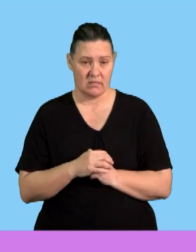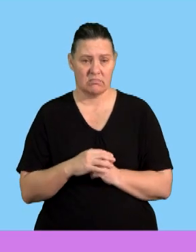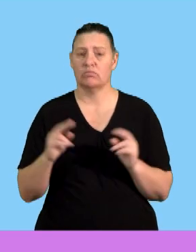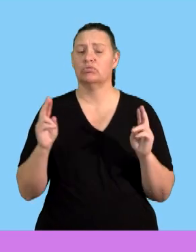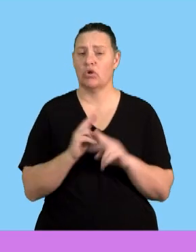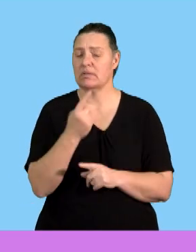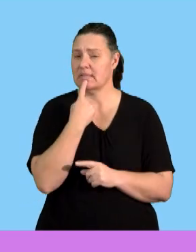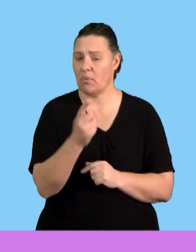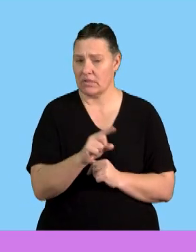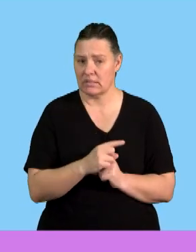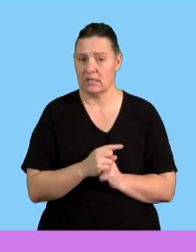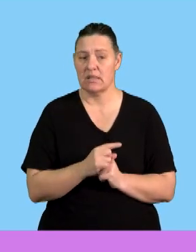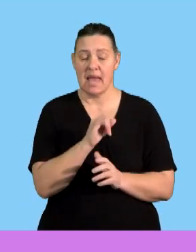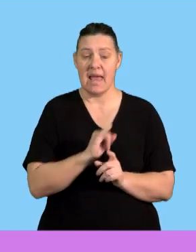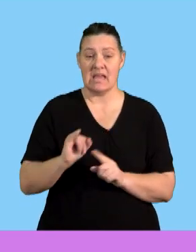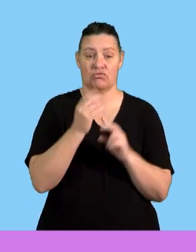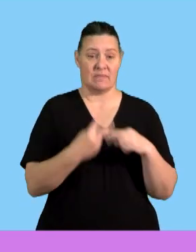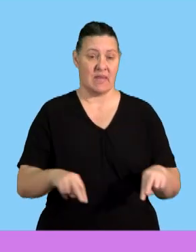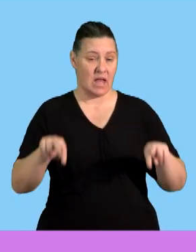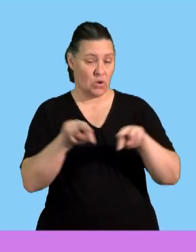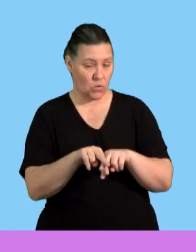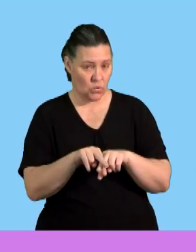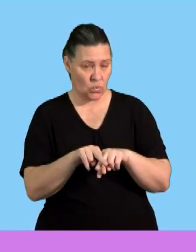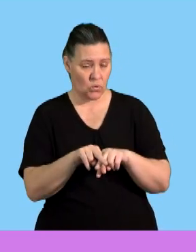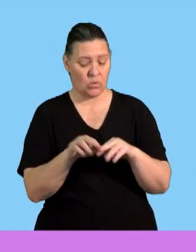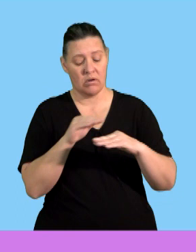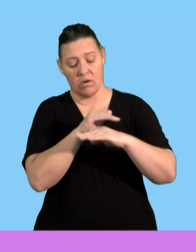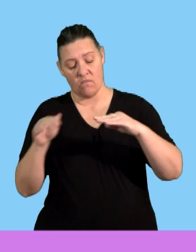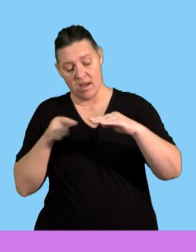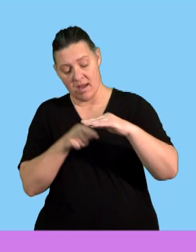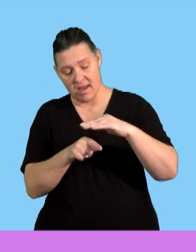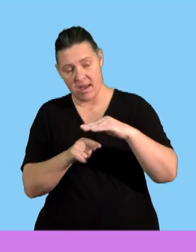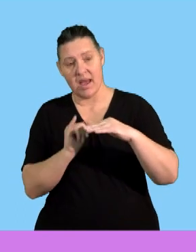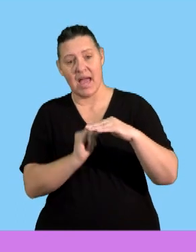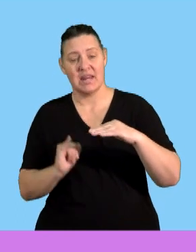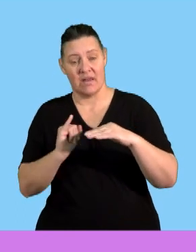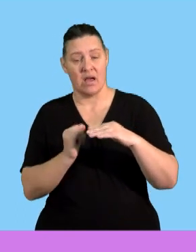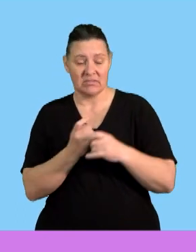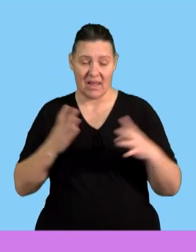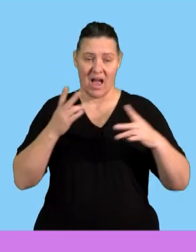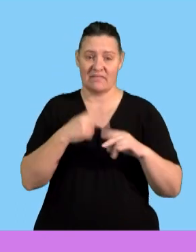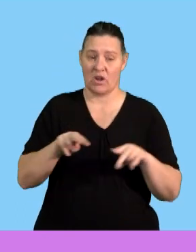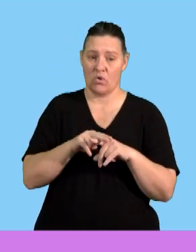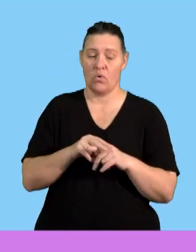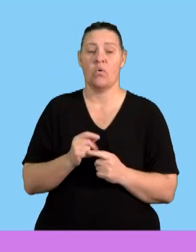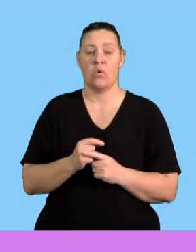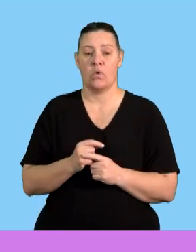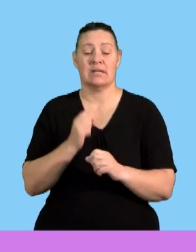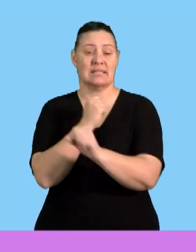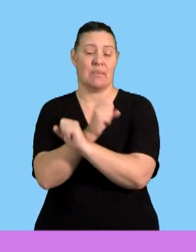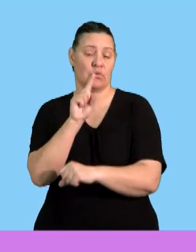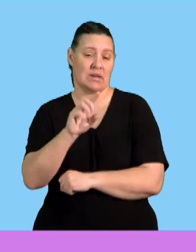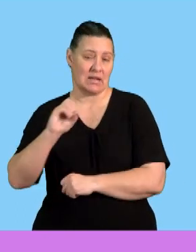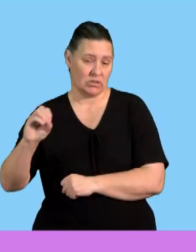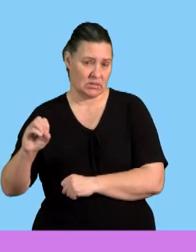in short it says the interest value over the initial value times 100. Remember, the